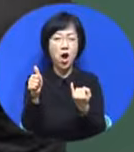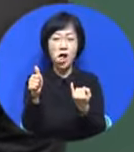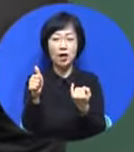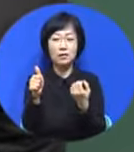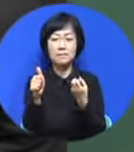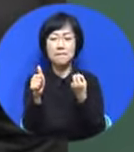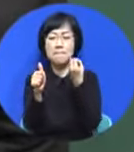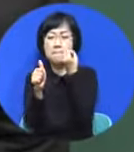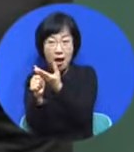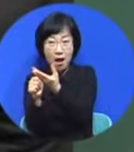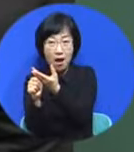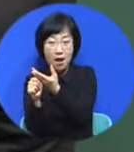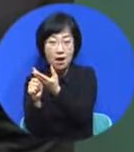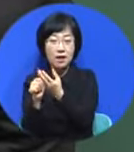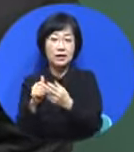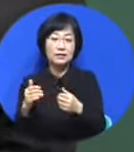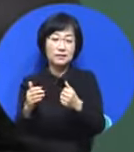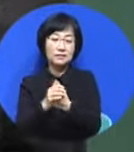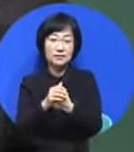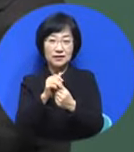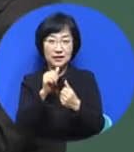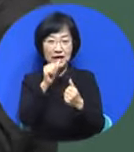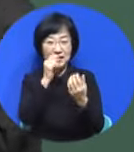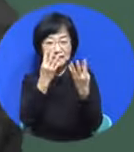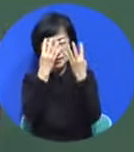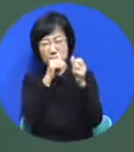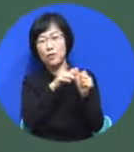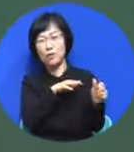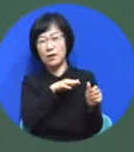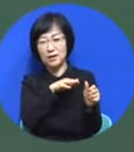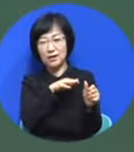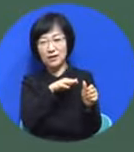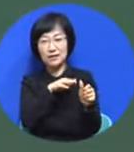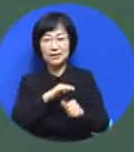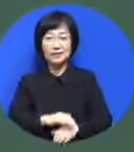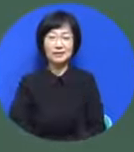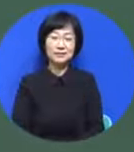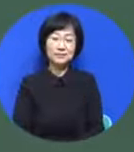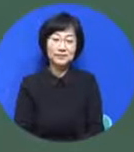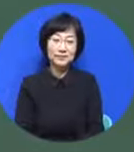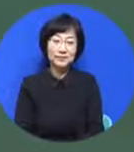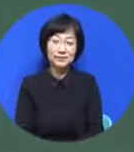He did not do anything wrong, but she framed him. Potiphar listened to his wife and put him in prison.